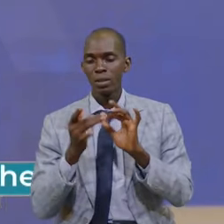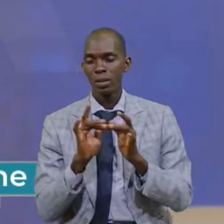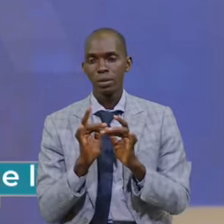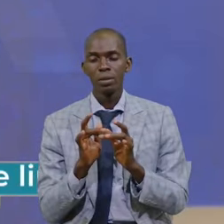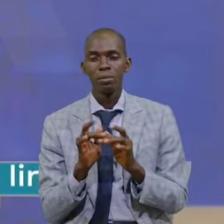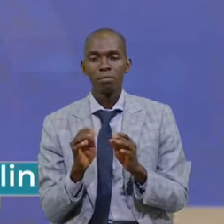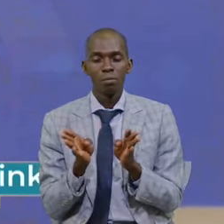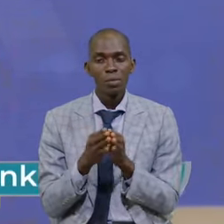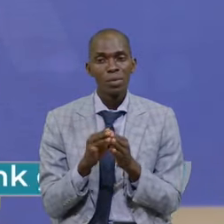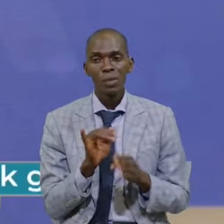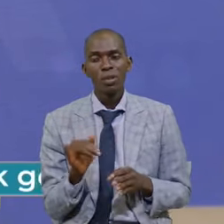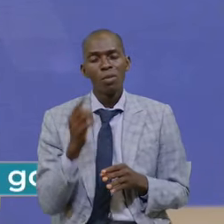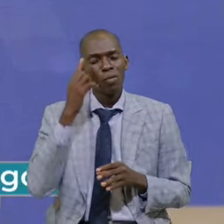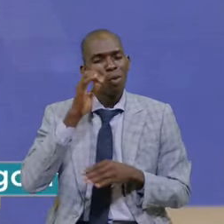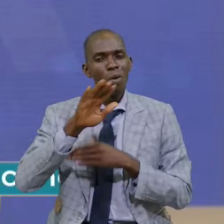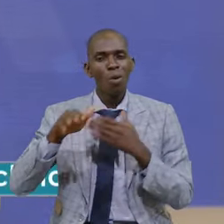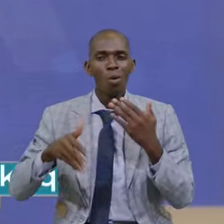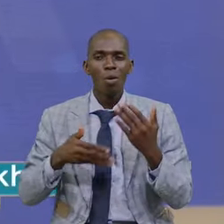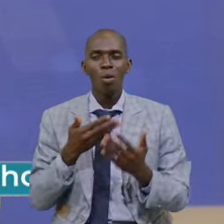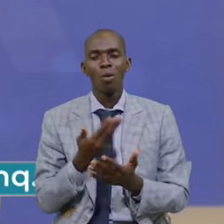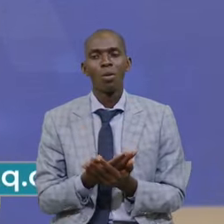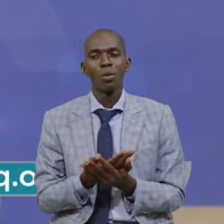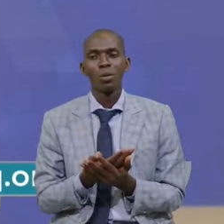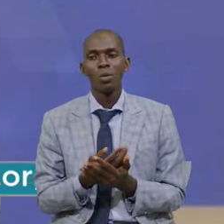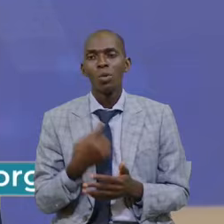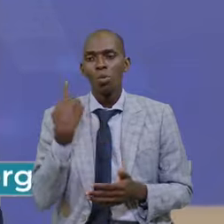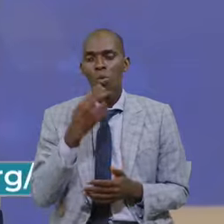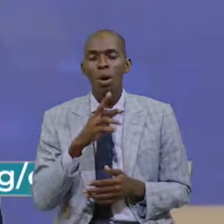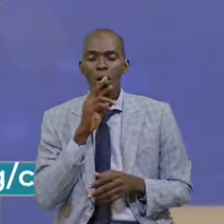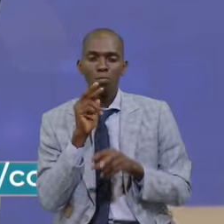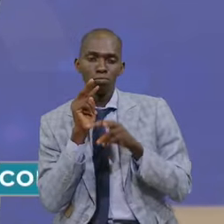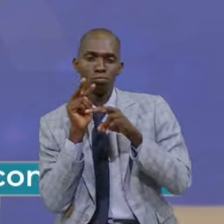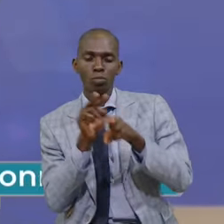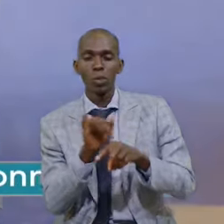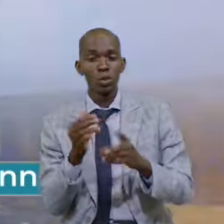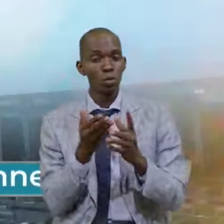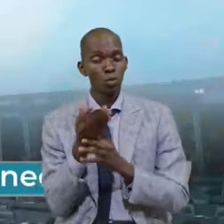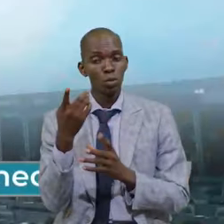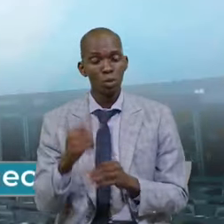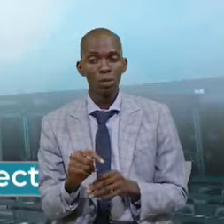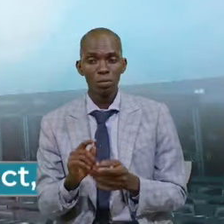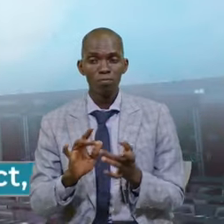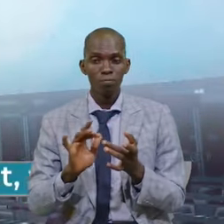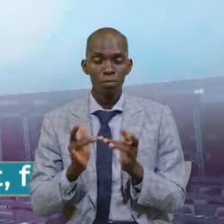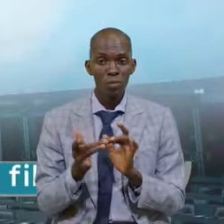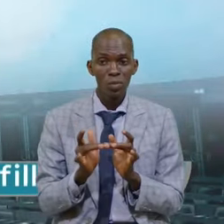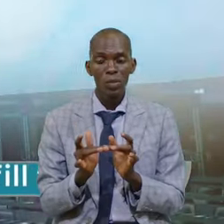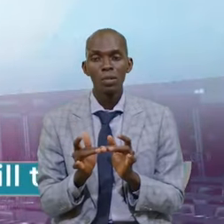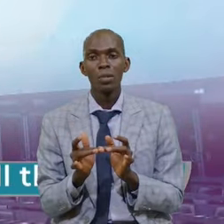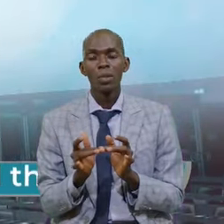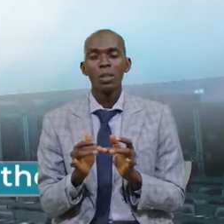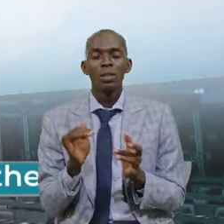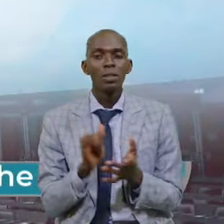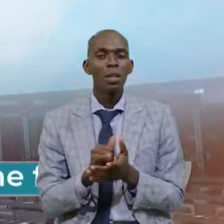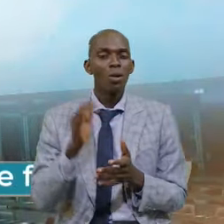for all those who are watching online who gave their life to Christ on Sunday, on the